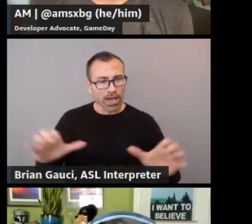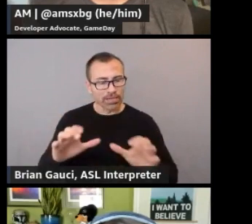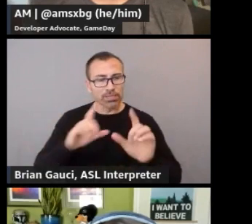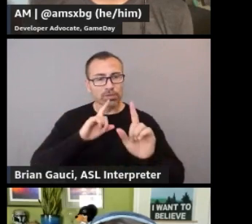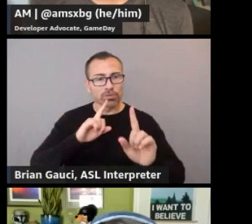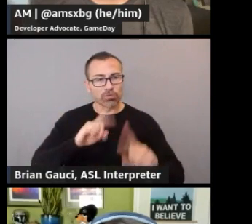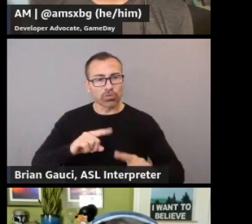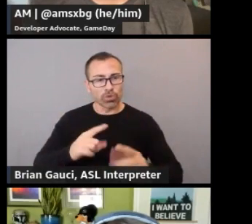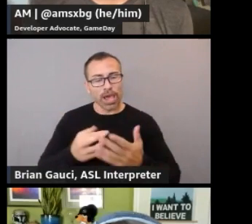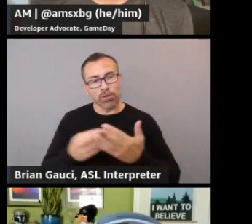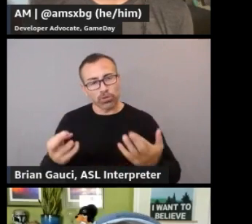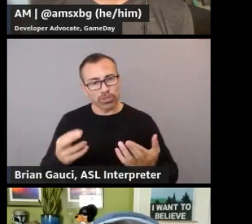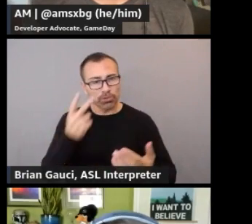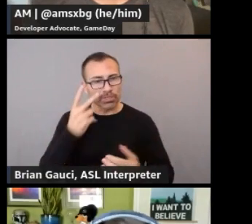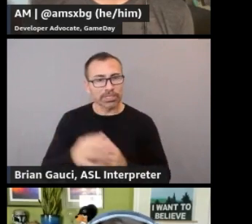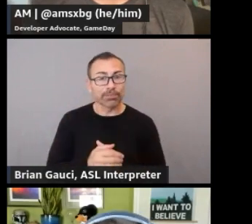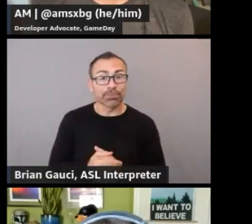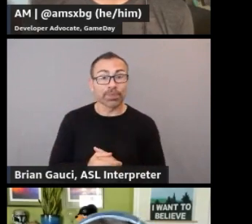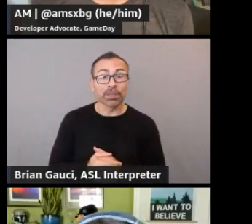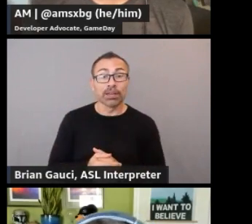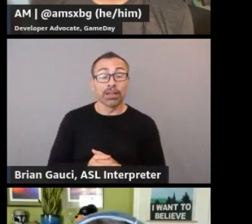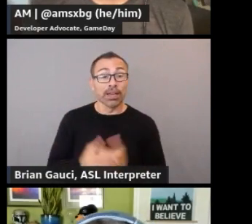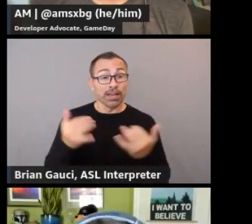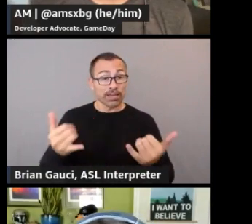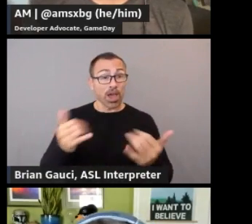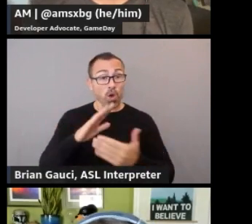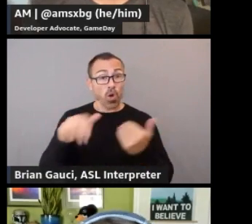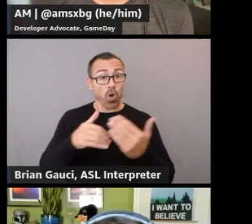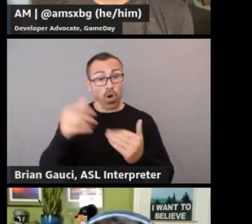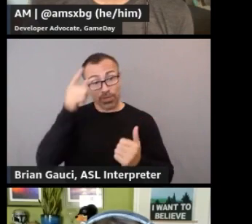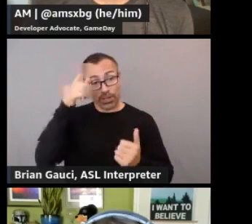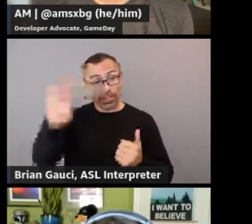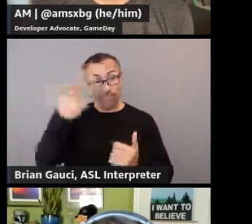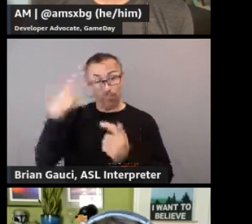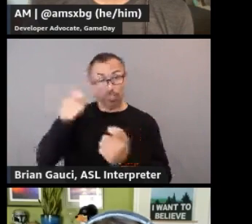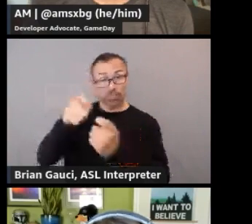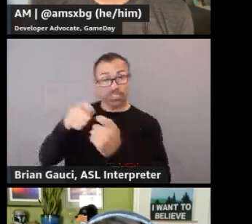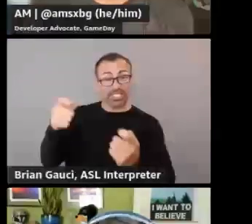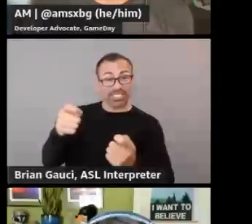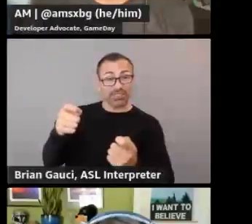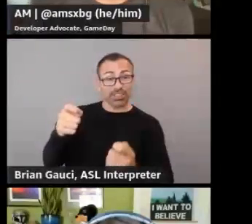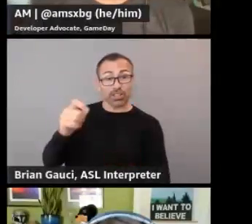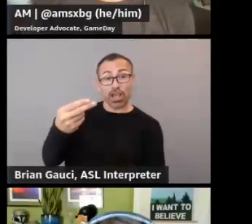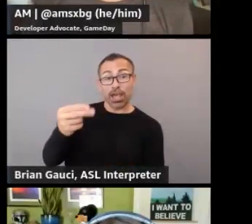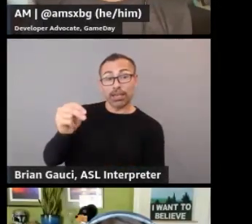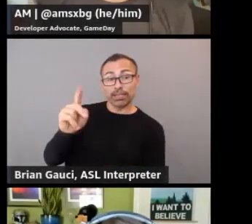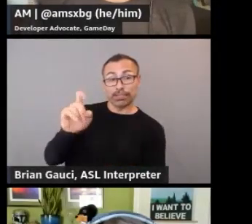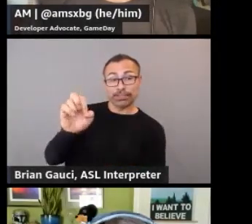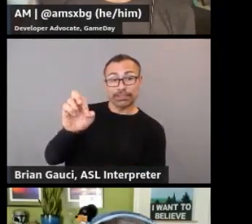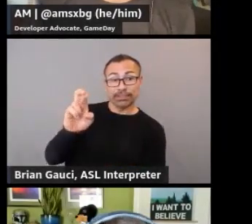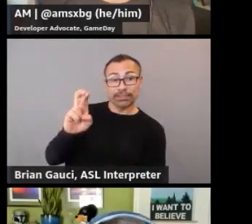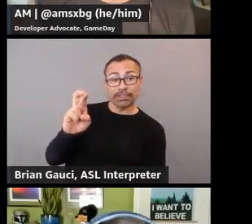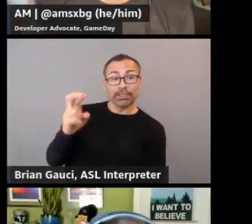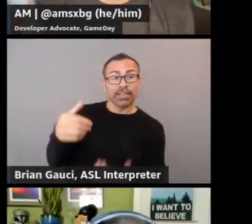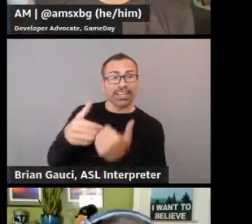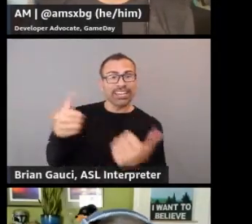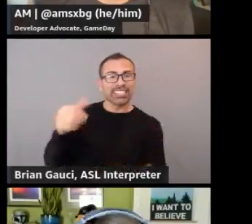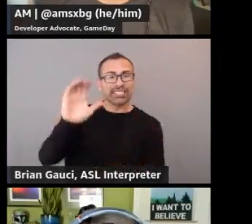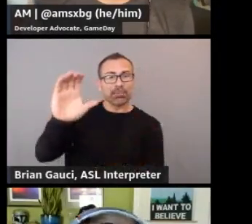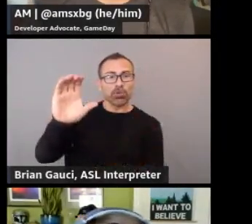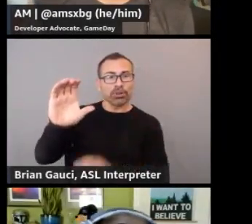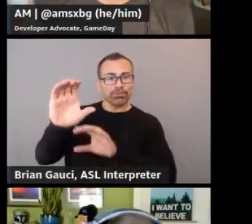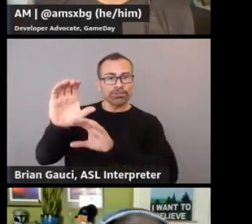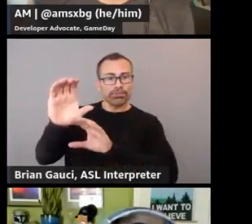happens next is all the logic for the particular handler. It's separated. You do this one thing, you intercept the call, you do the